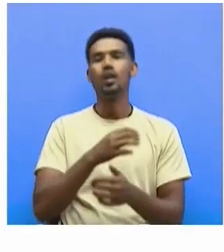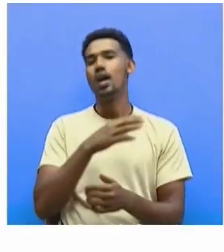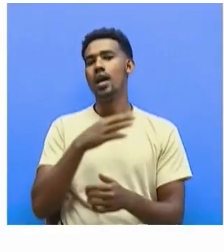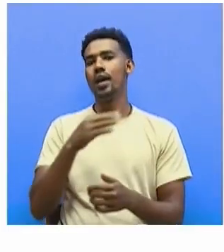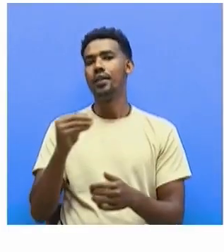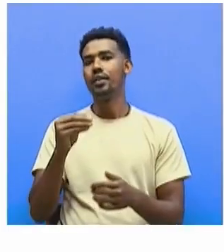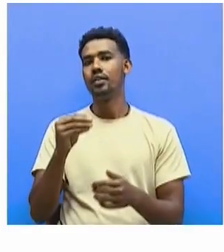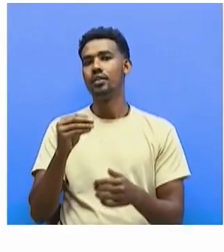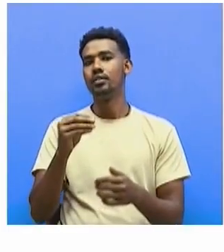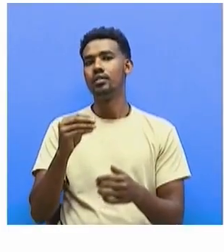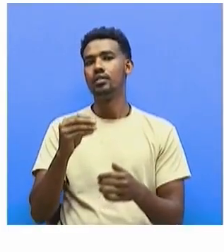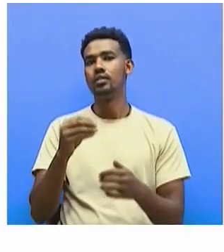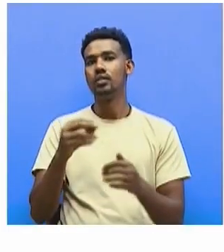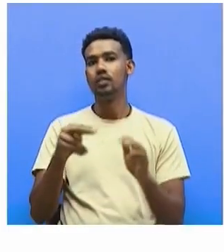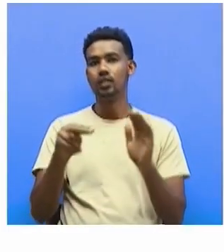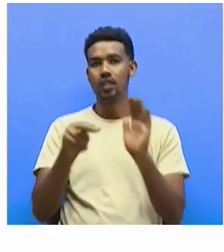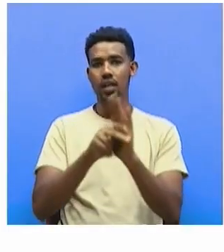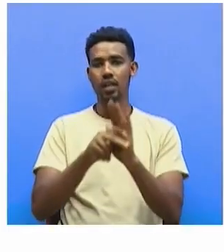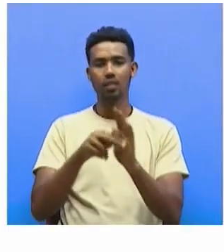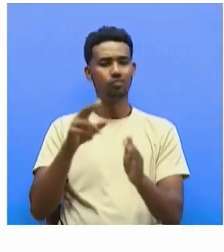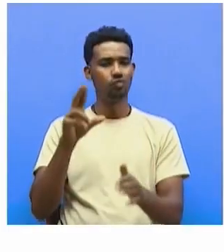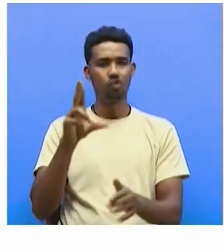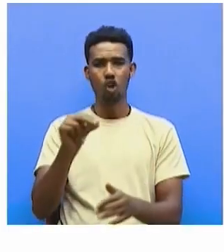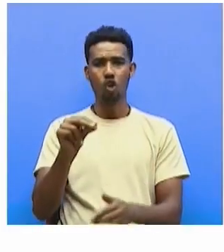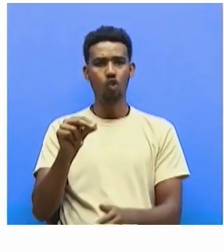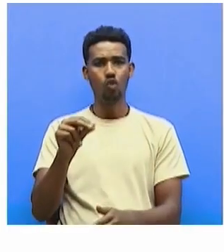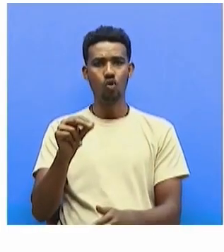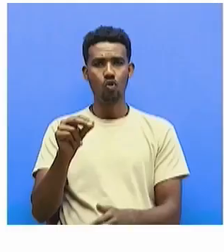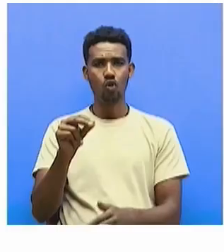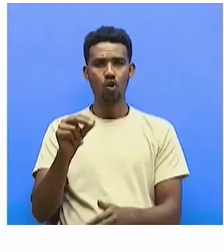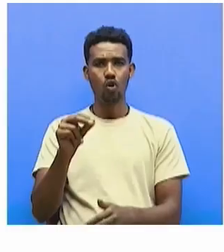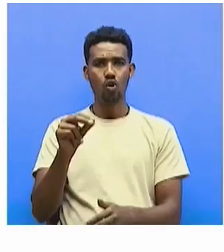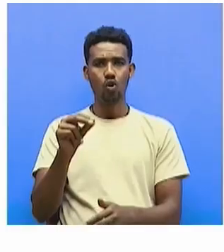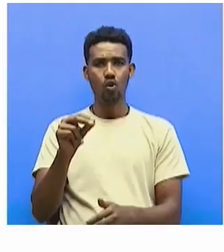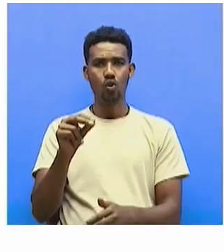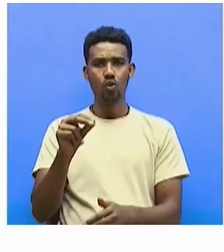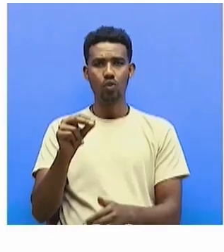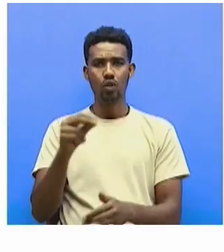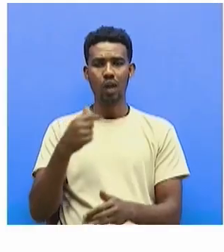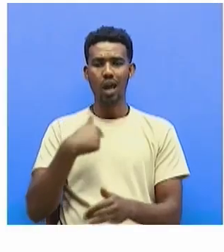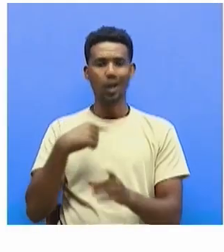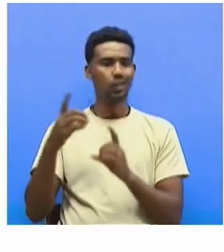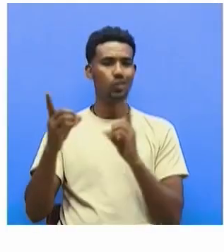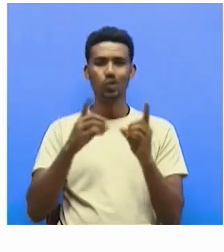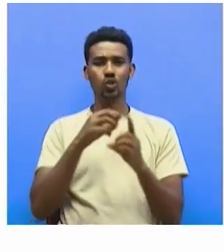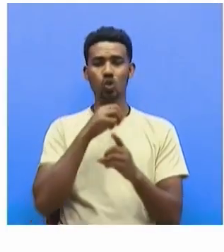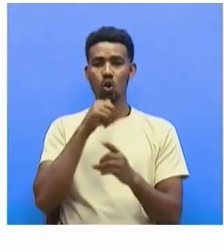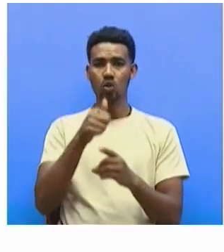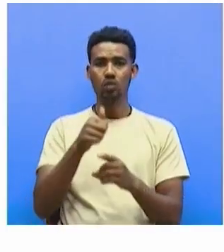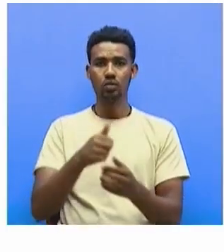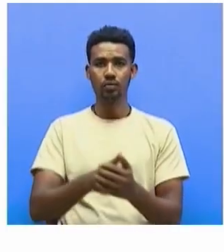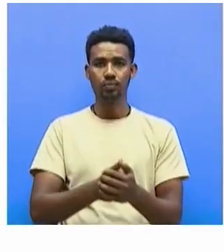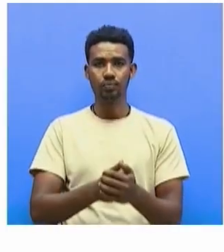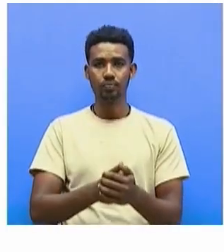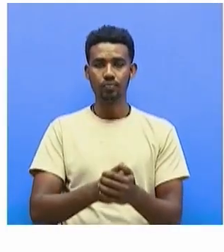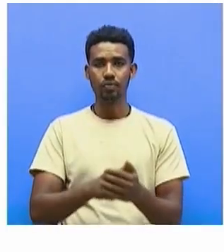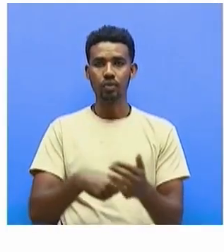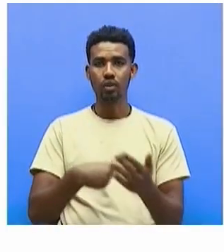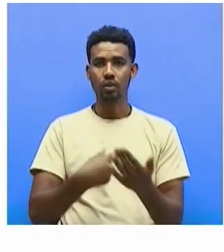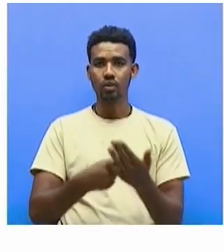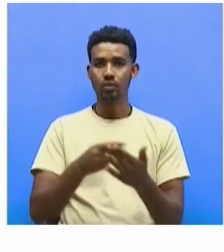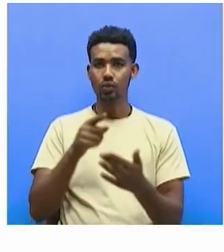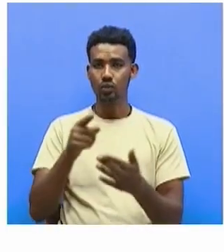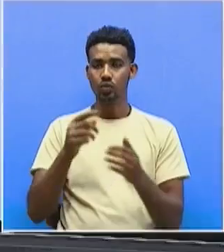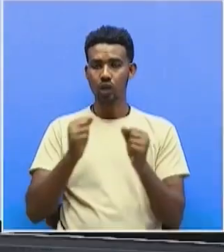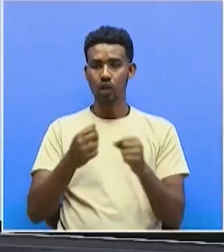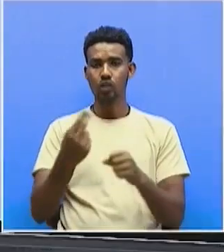negative form? No. What we call, I don't. And also, here it is. You can use